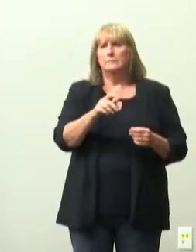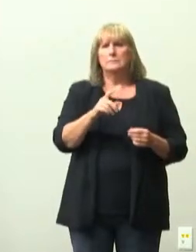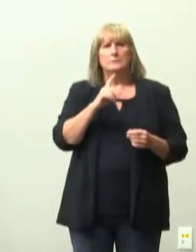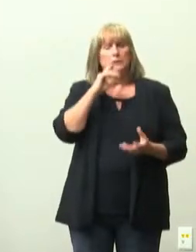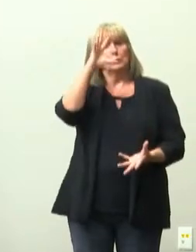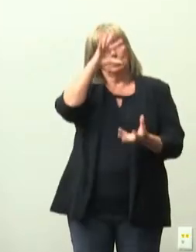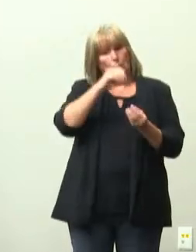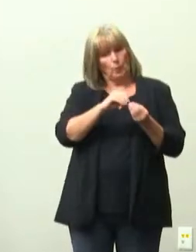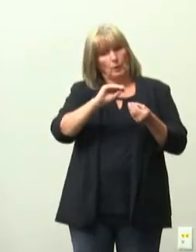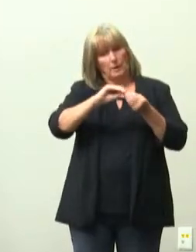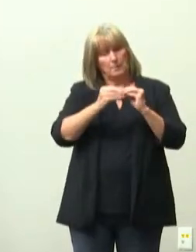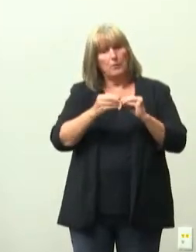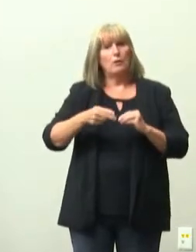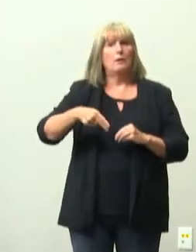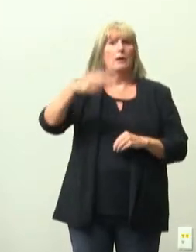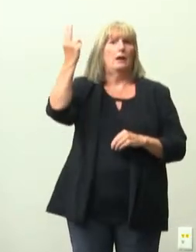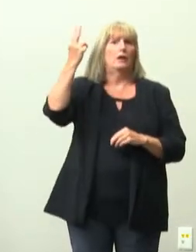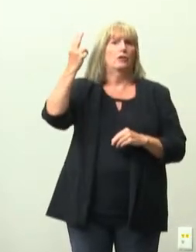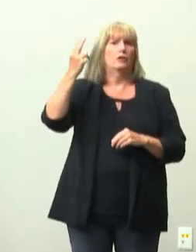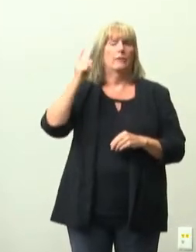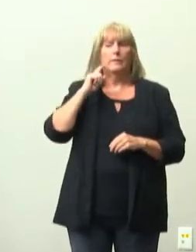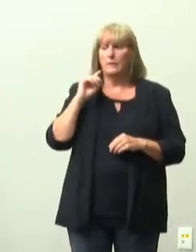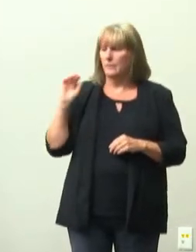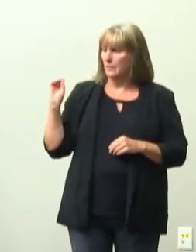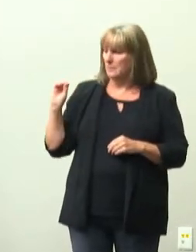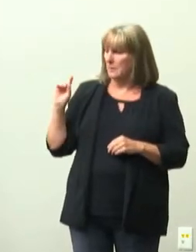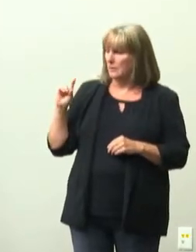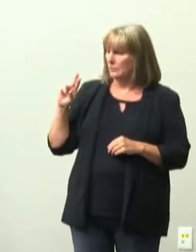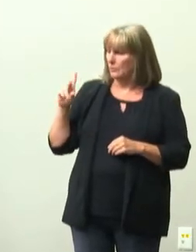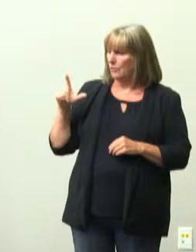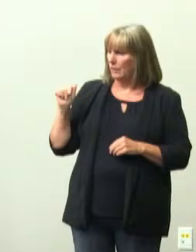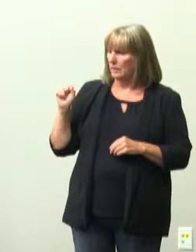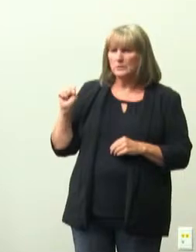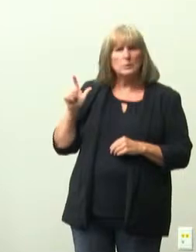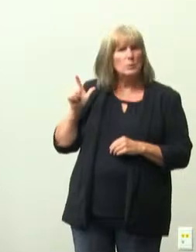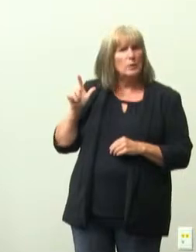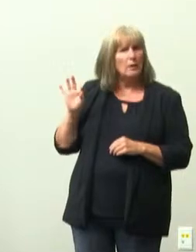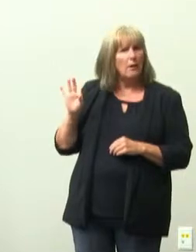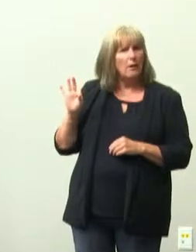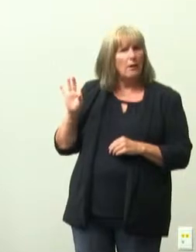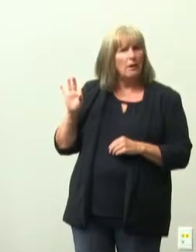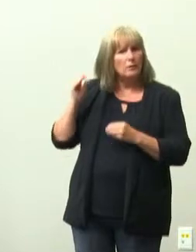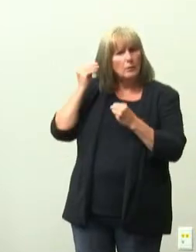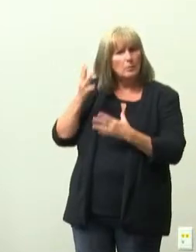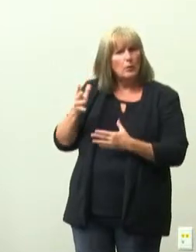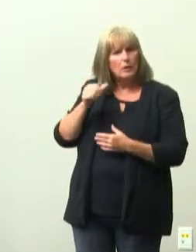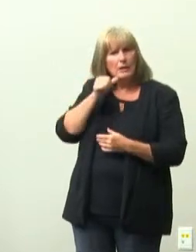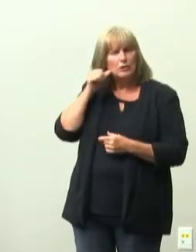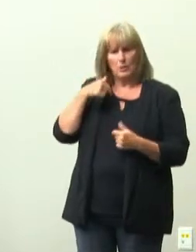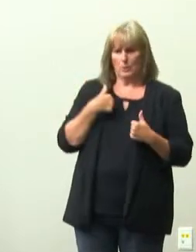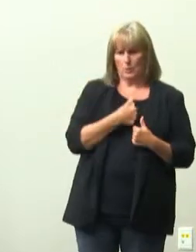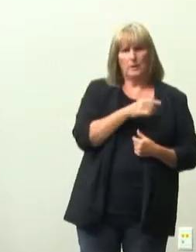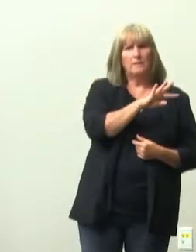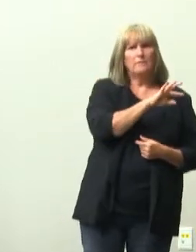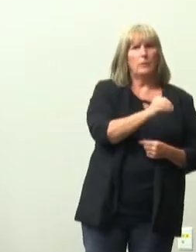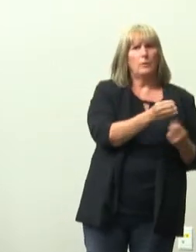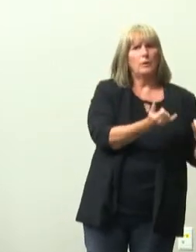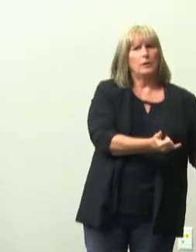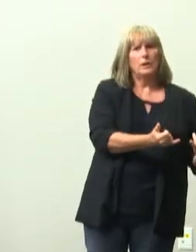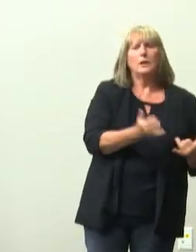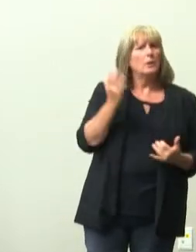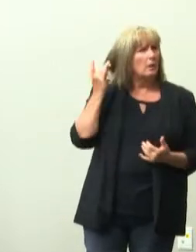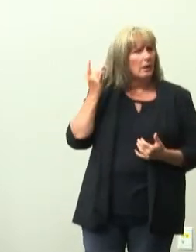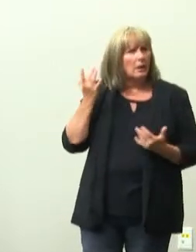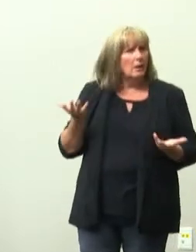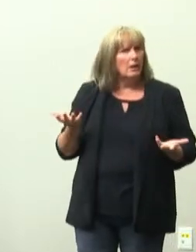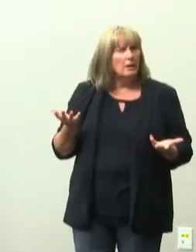total numbers are higher than they are now. I think Omaha, Douglas County reported 29 yesterday. We're up to 40 today. Do you have any idea why that is? I